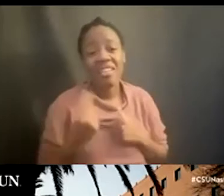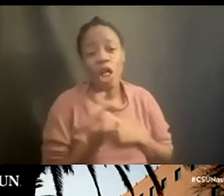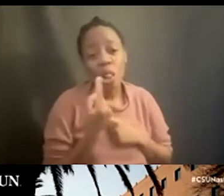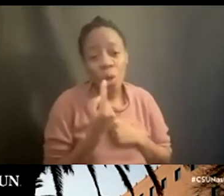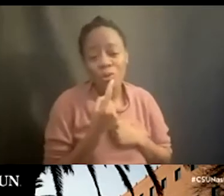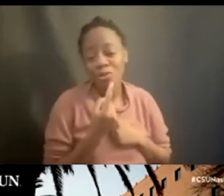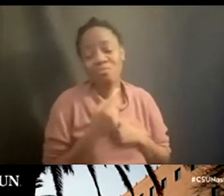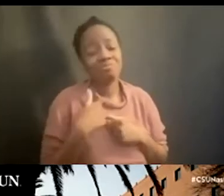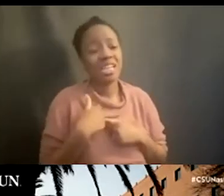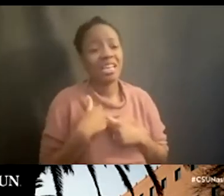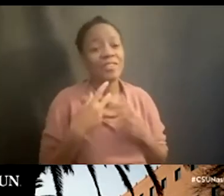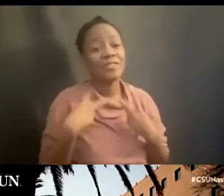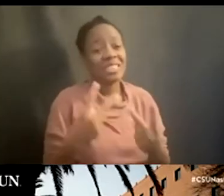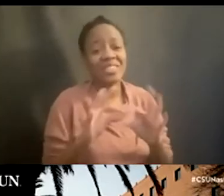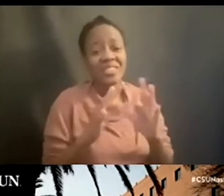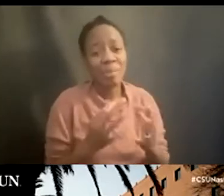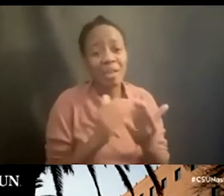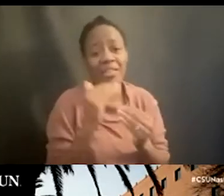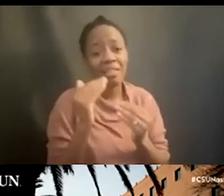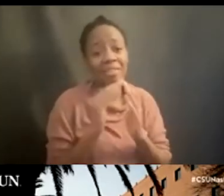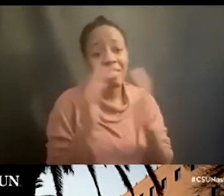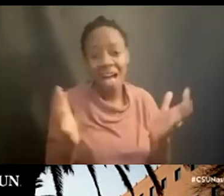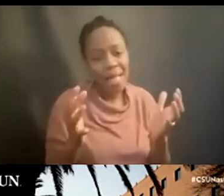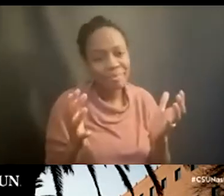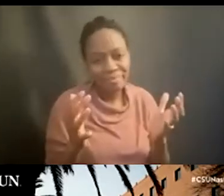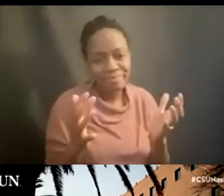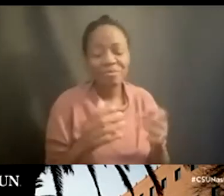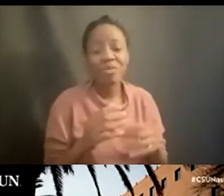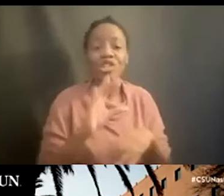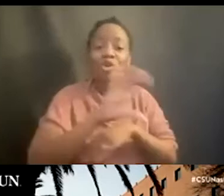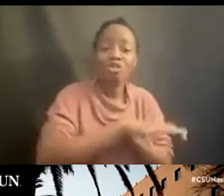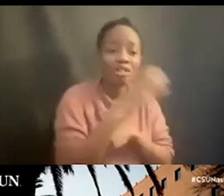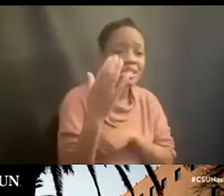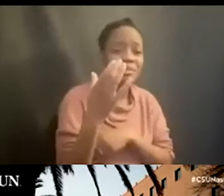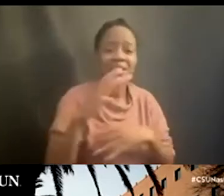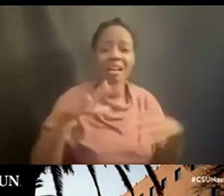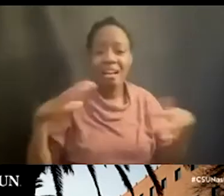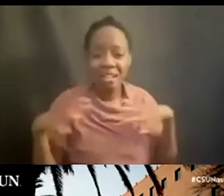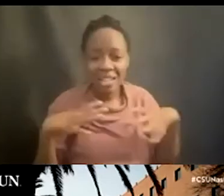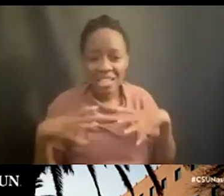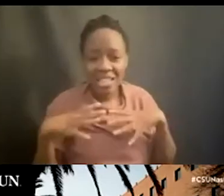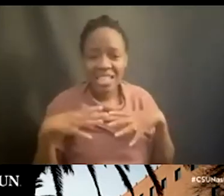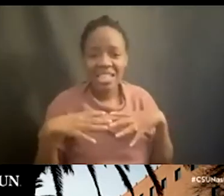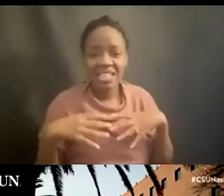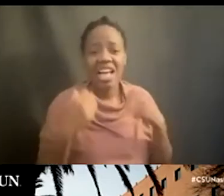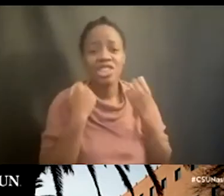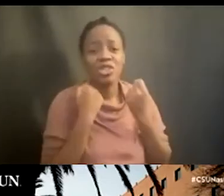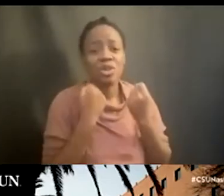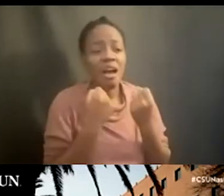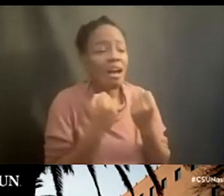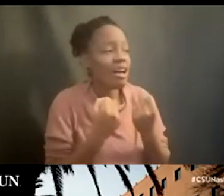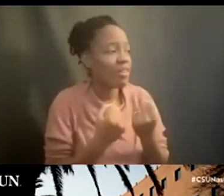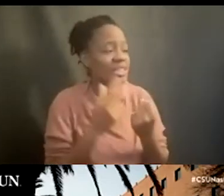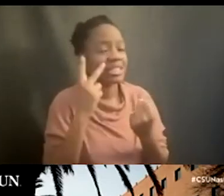much as I want. Even like Christmas and holidays, just like I had to drive by my house, and it's like the first year ever that